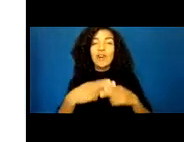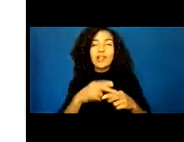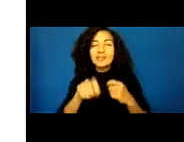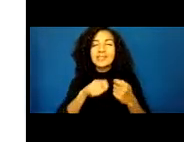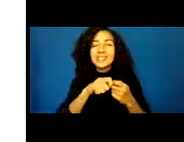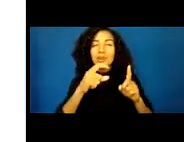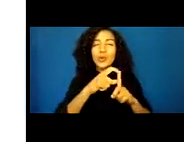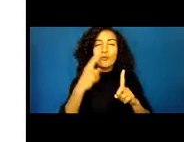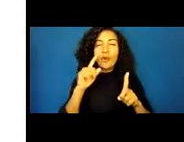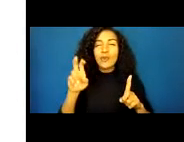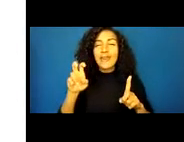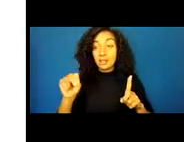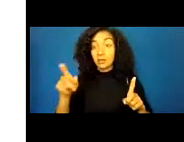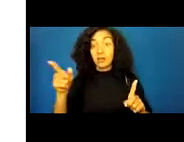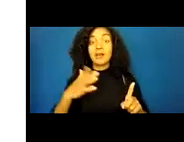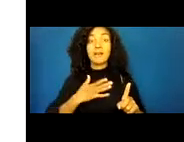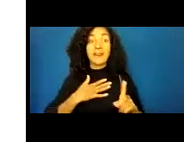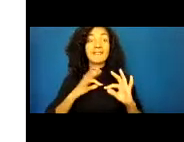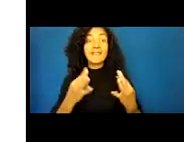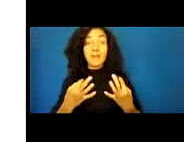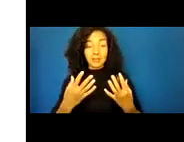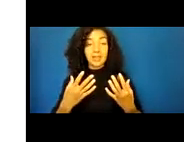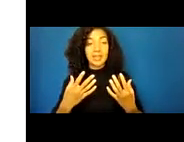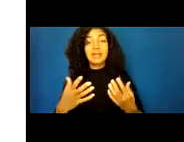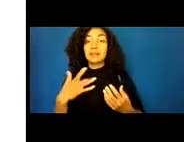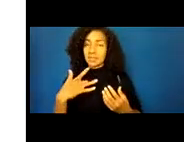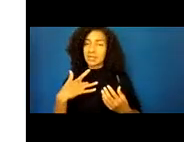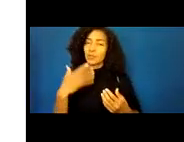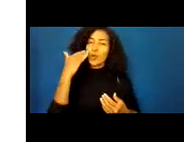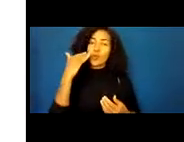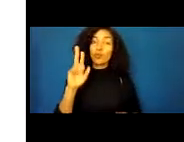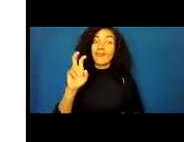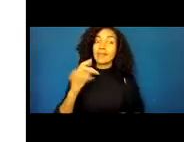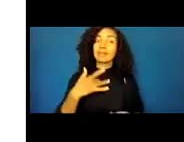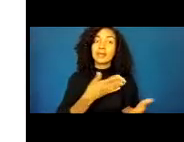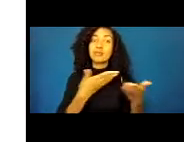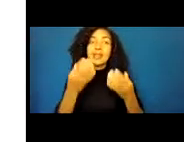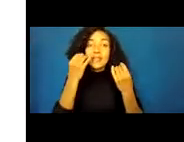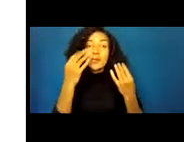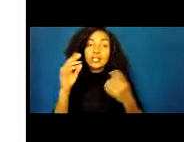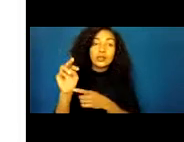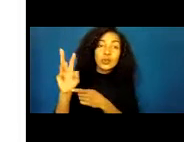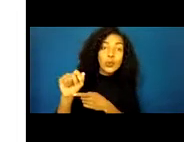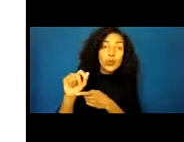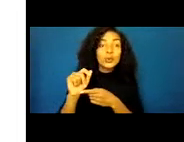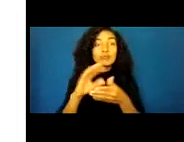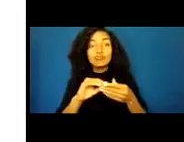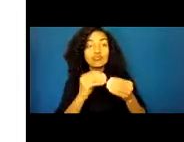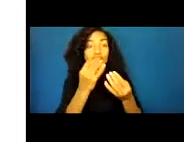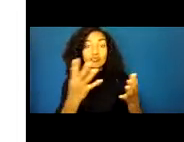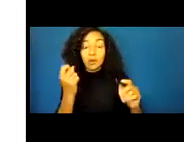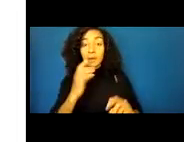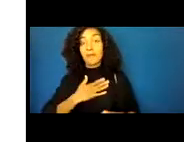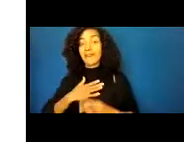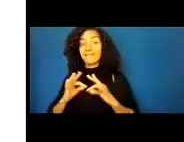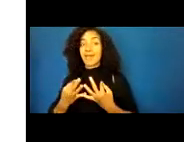family, even though ravens typically bring news, in my family, they don't,